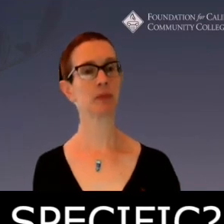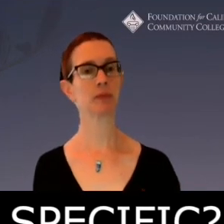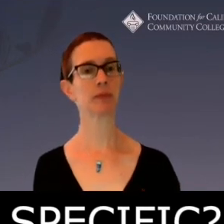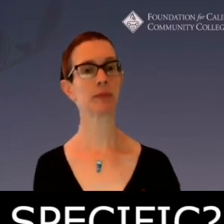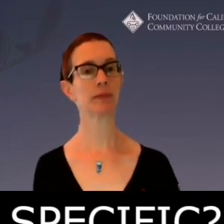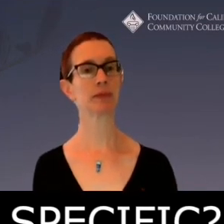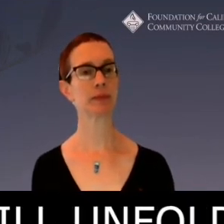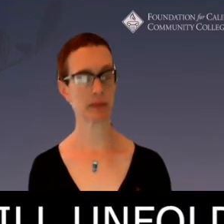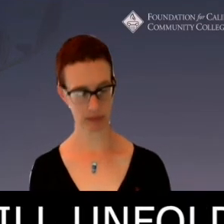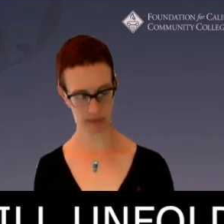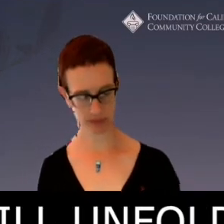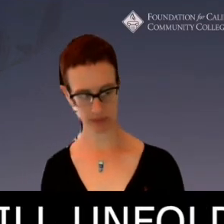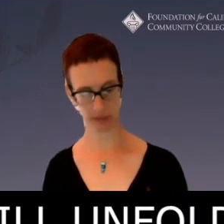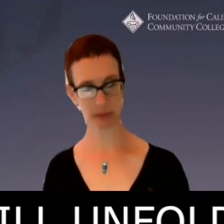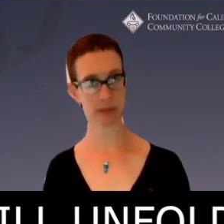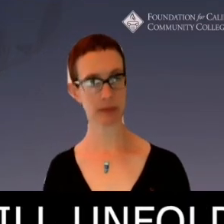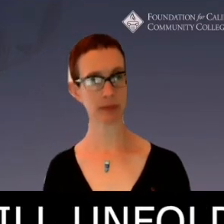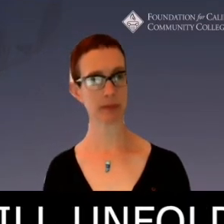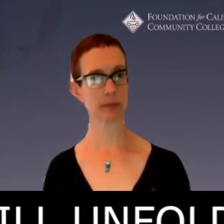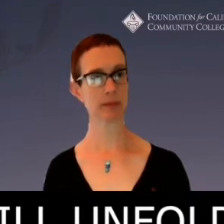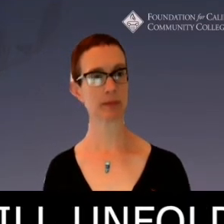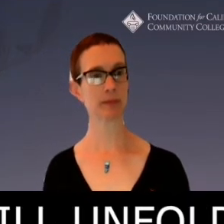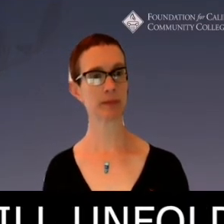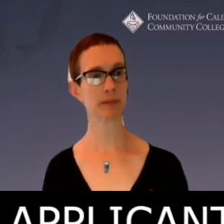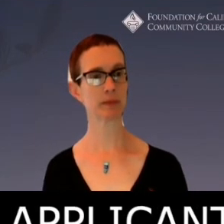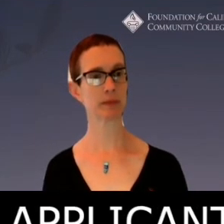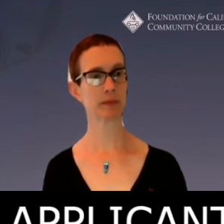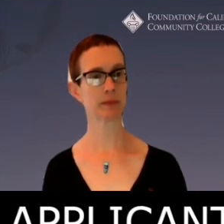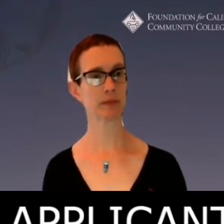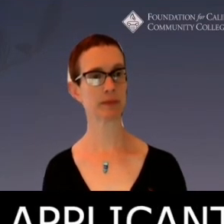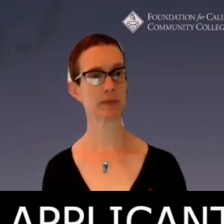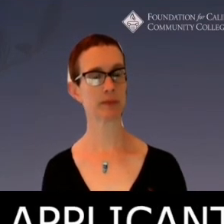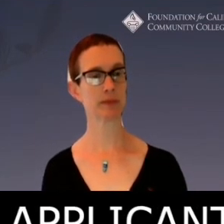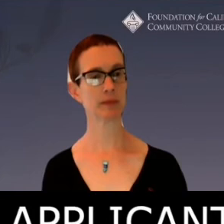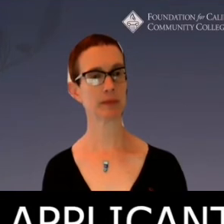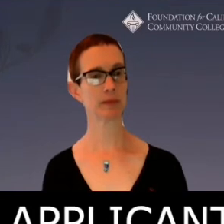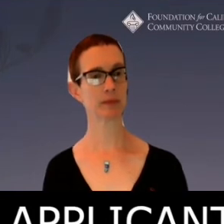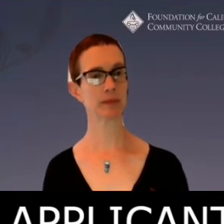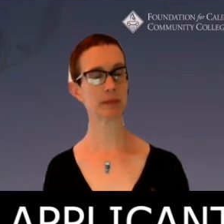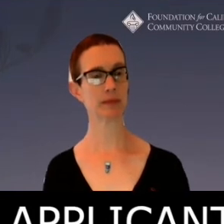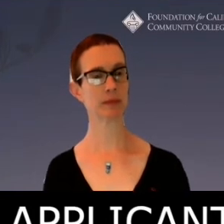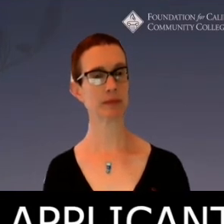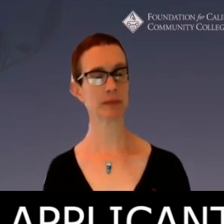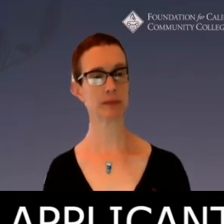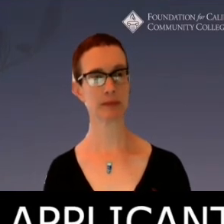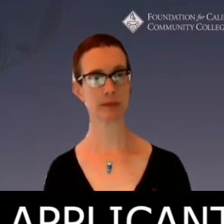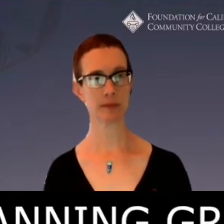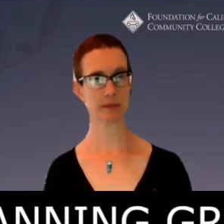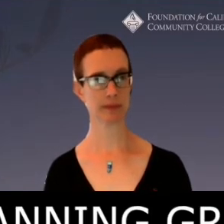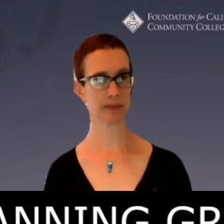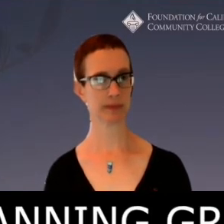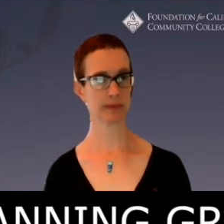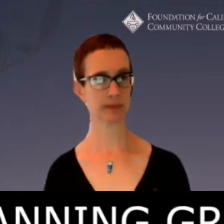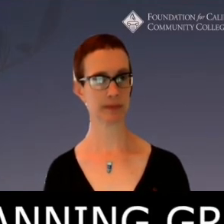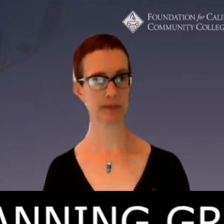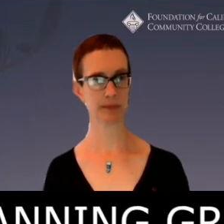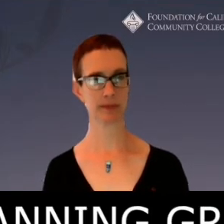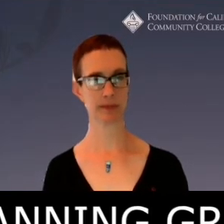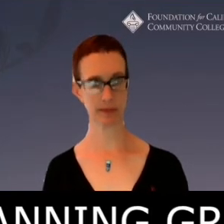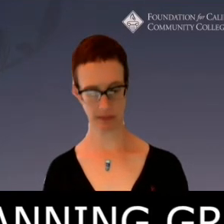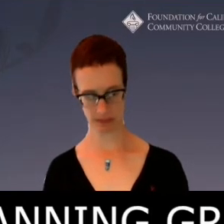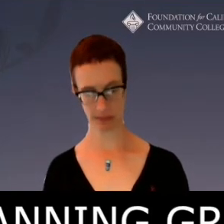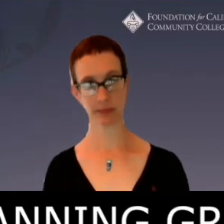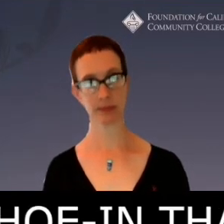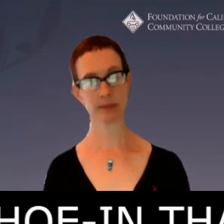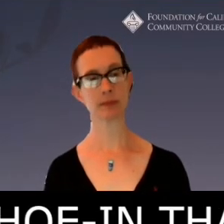sometimes when an applicant applies and receives a planning grant, often it is kind of that shoe-in that they are going to be awarded